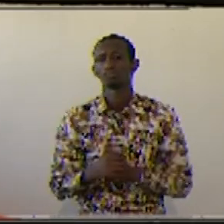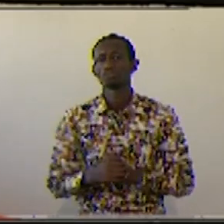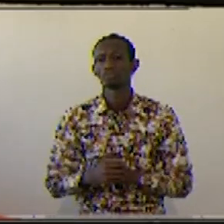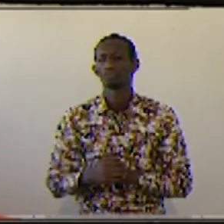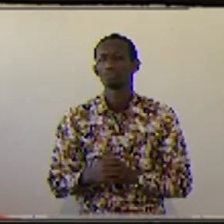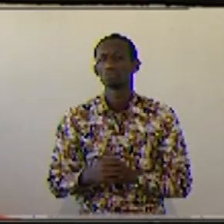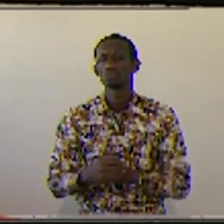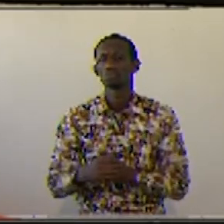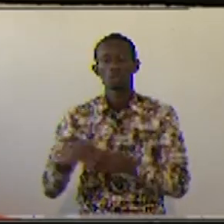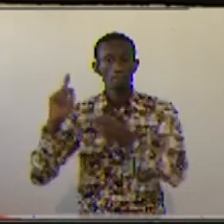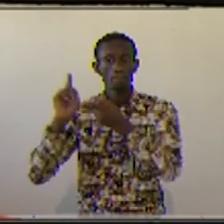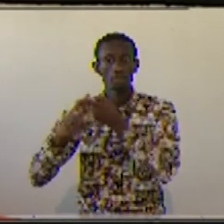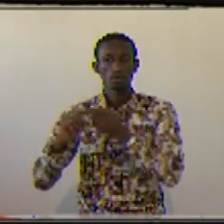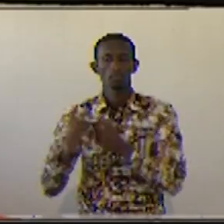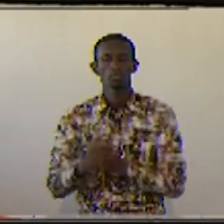reacting with